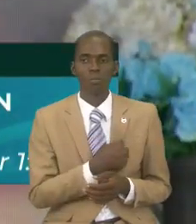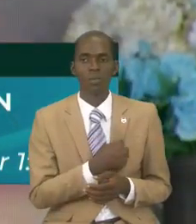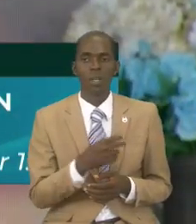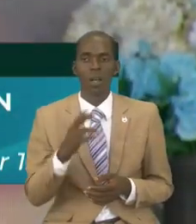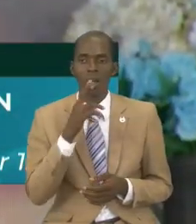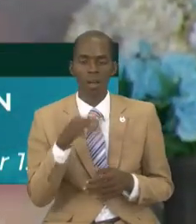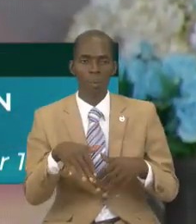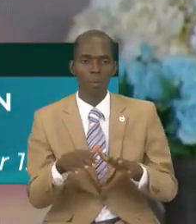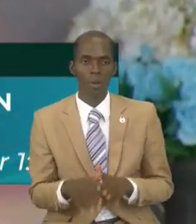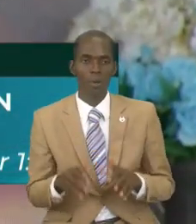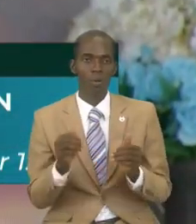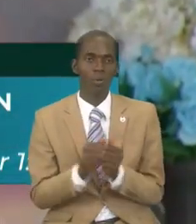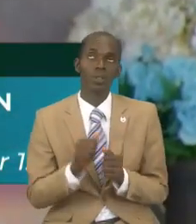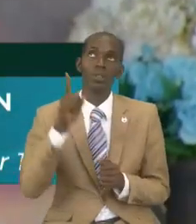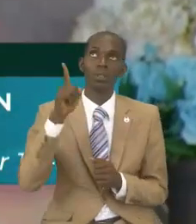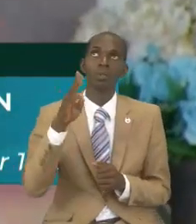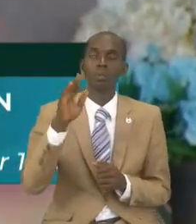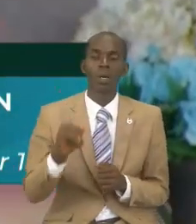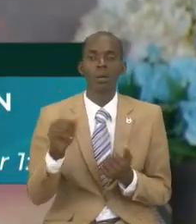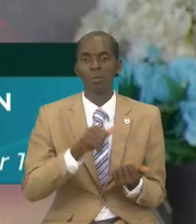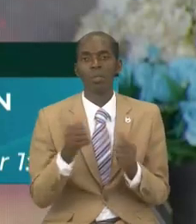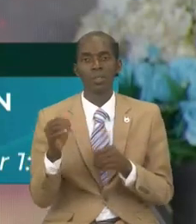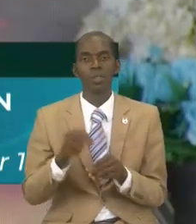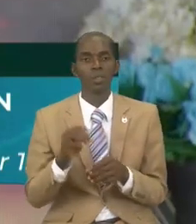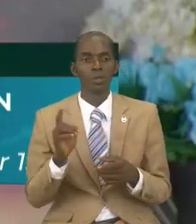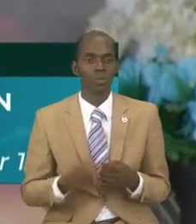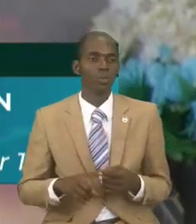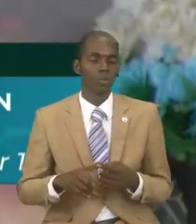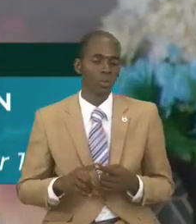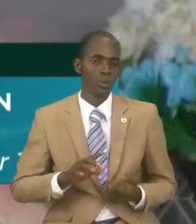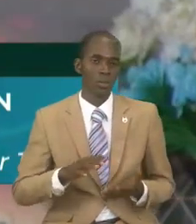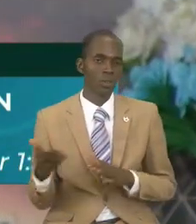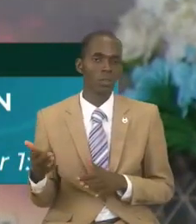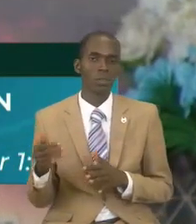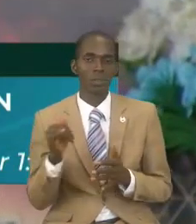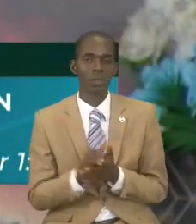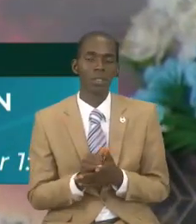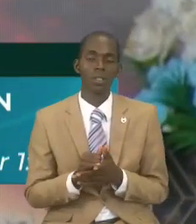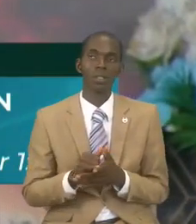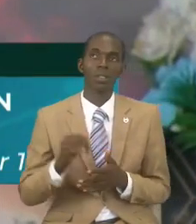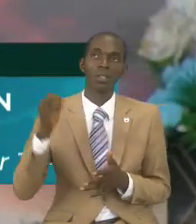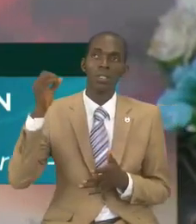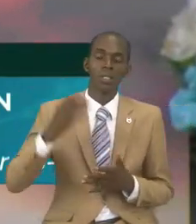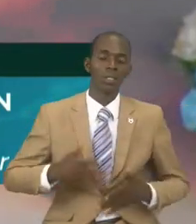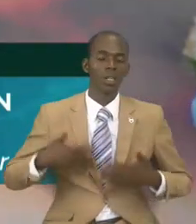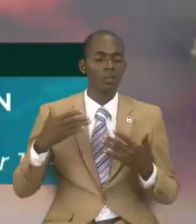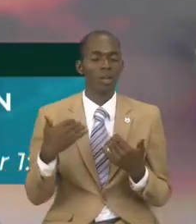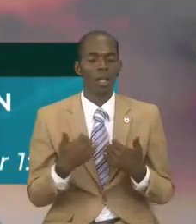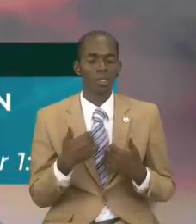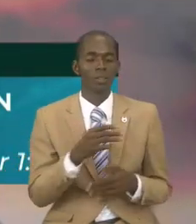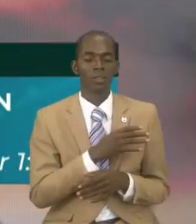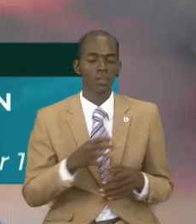baptism into death, that like as Christ was raised up from the